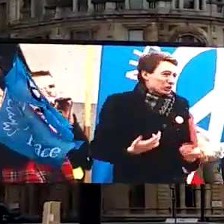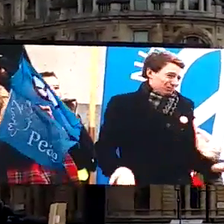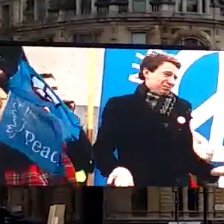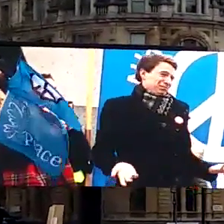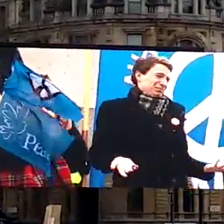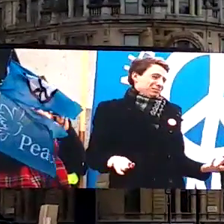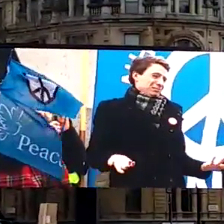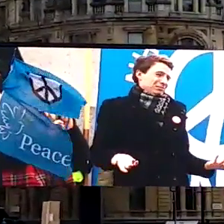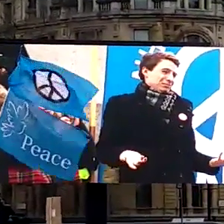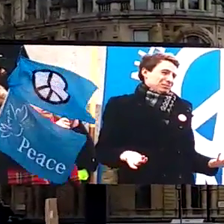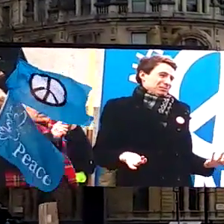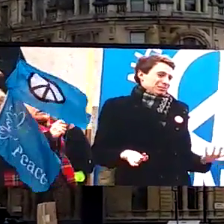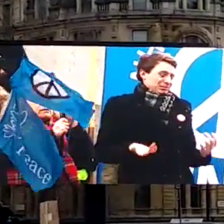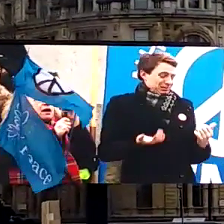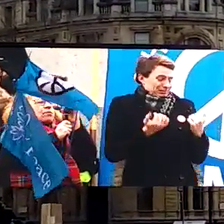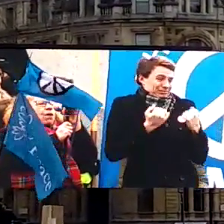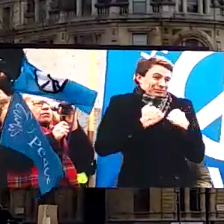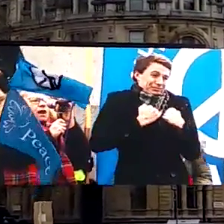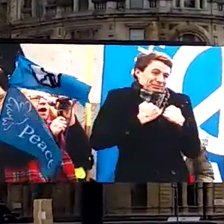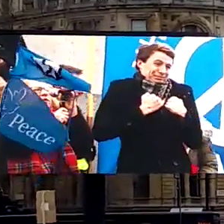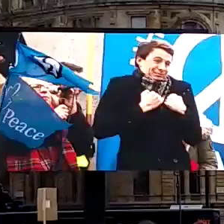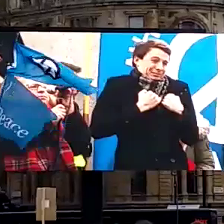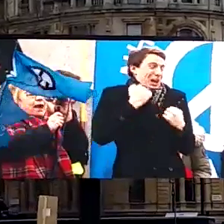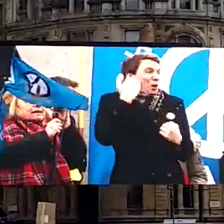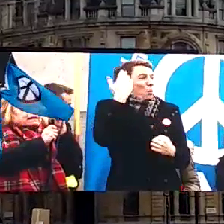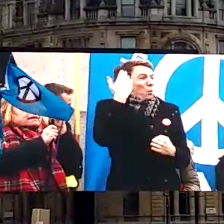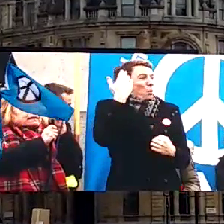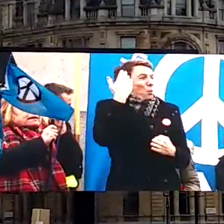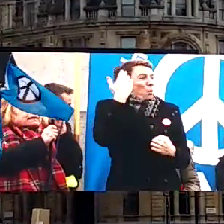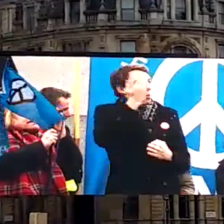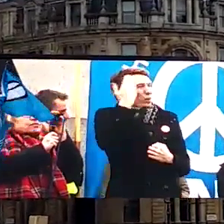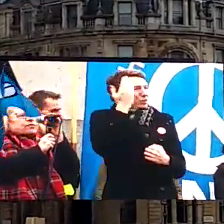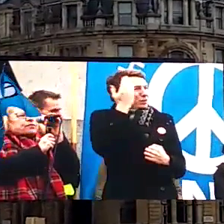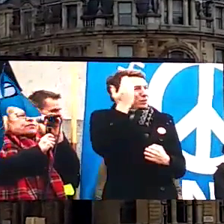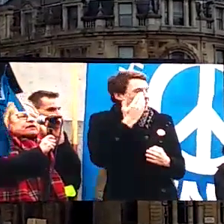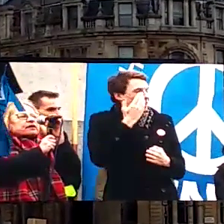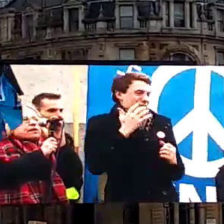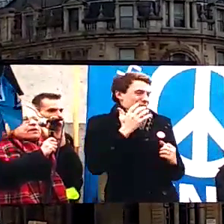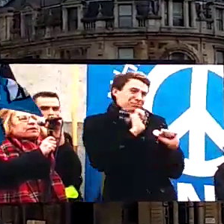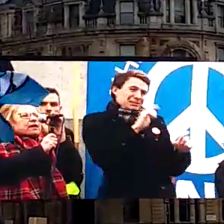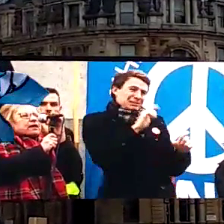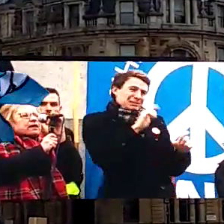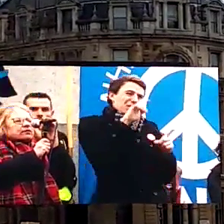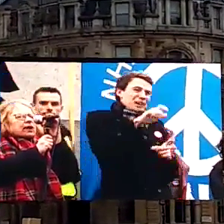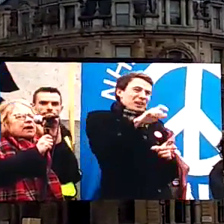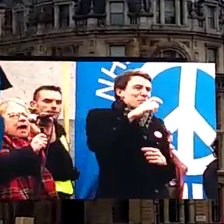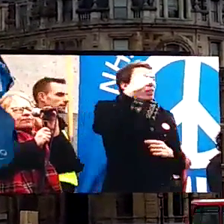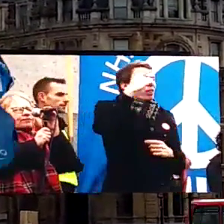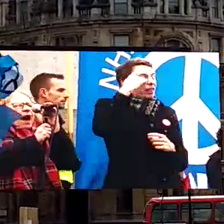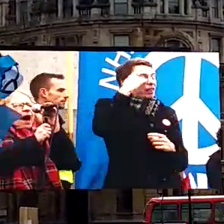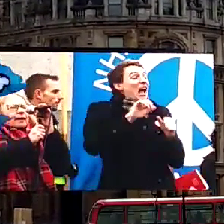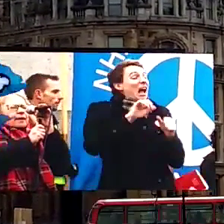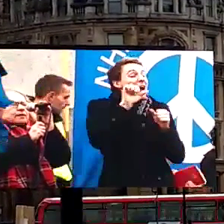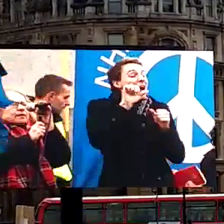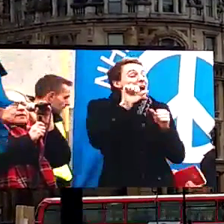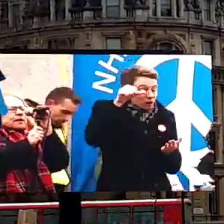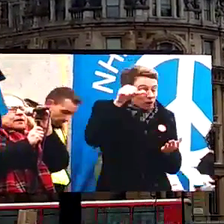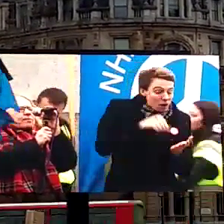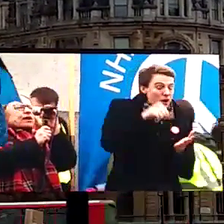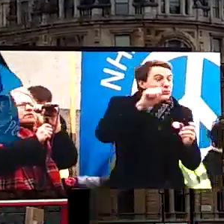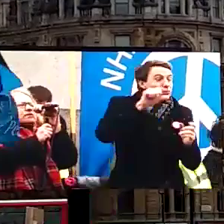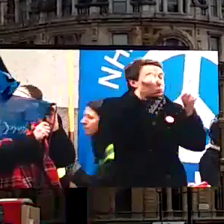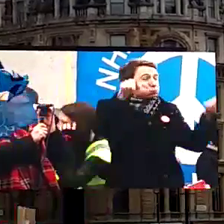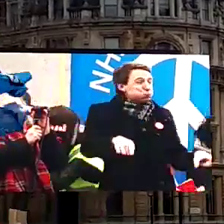then I only can wonder what kind of planet he thinks we will live on if that